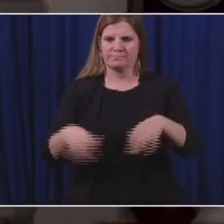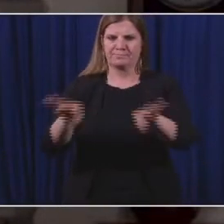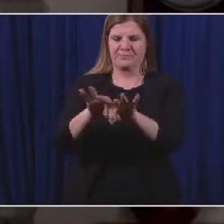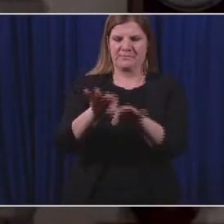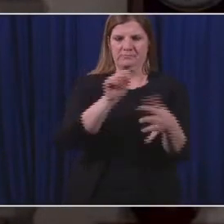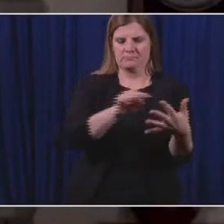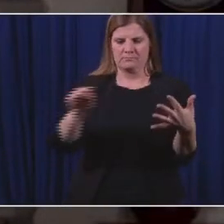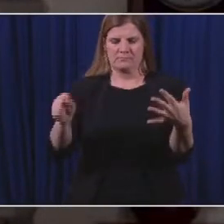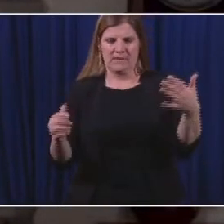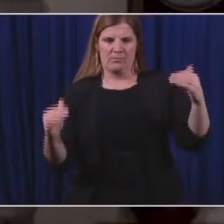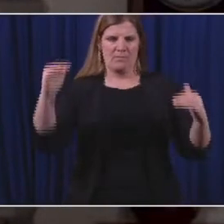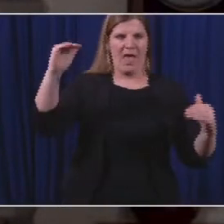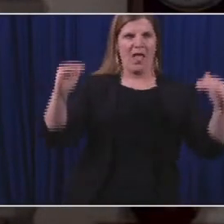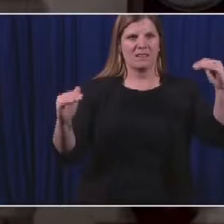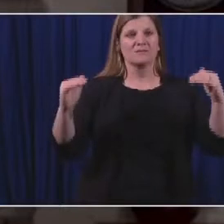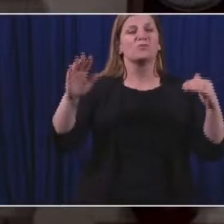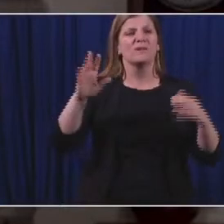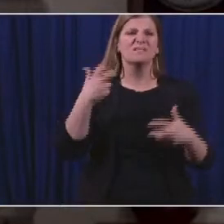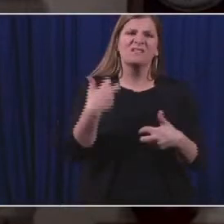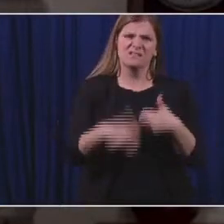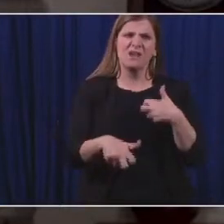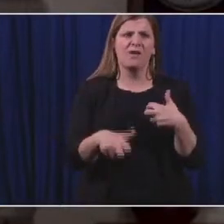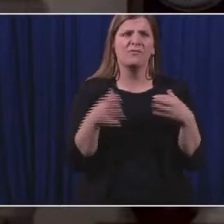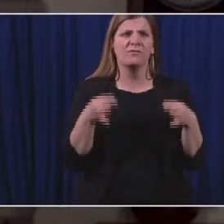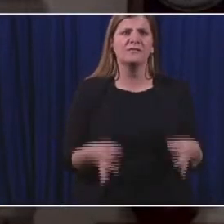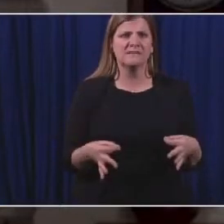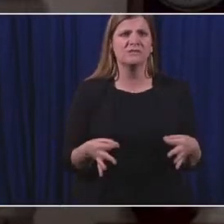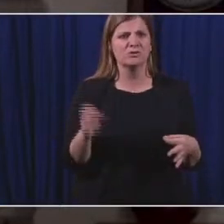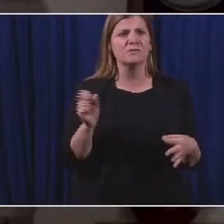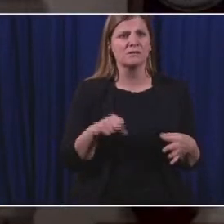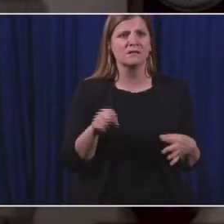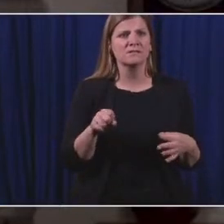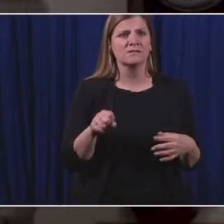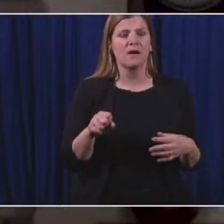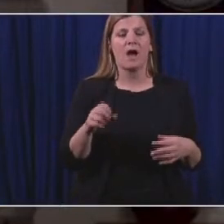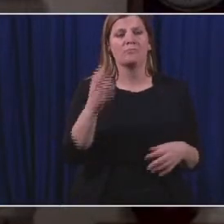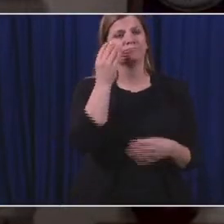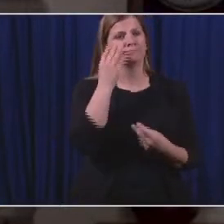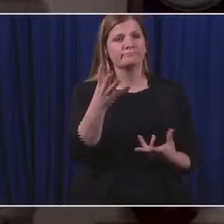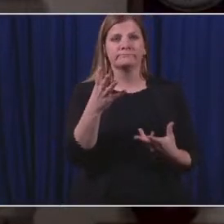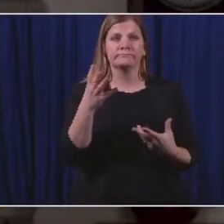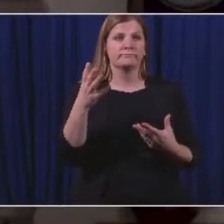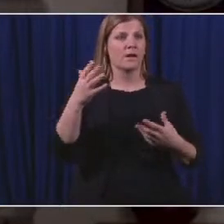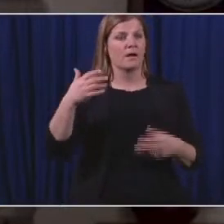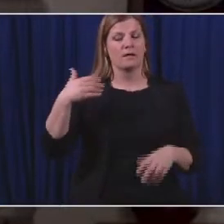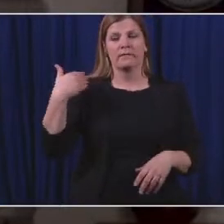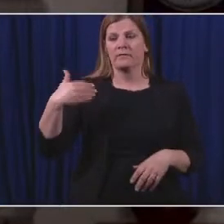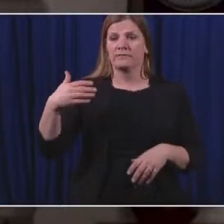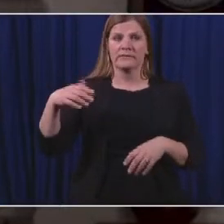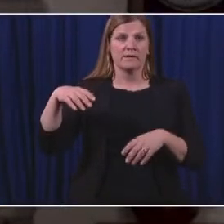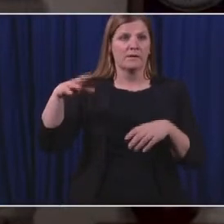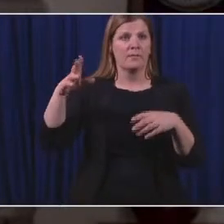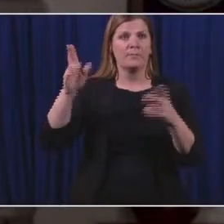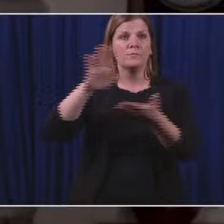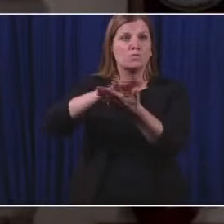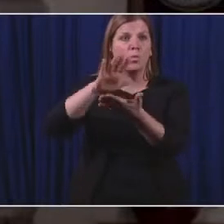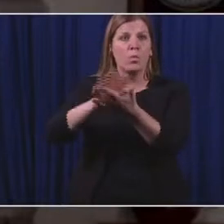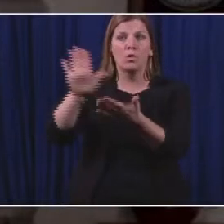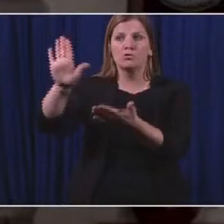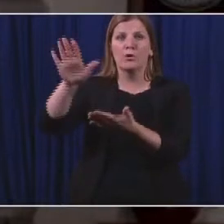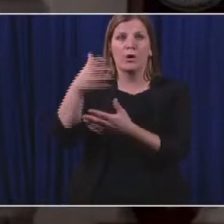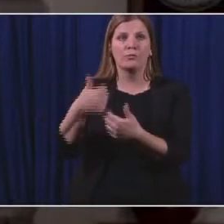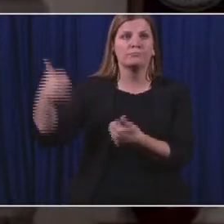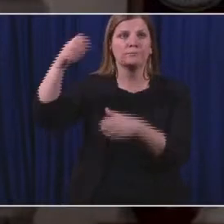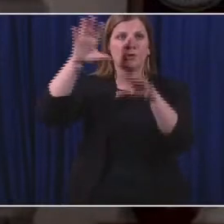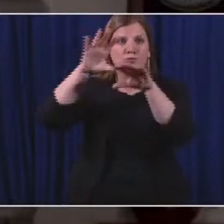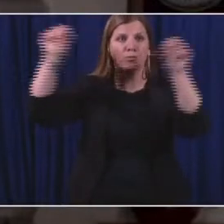these are tough calls. I will tell you that, I get emails from superintendents who tell me, please,